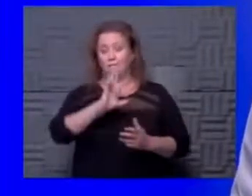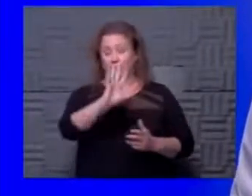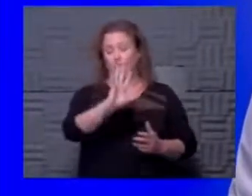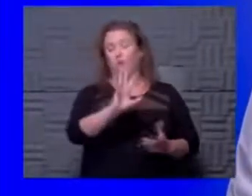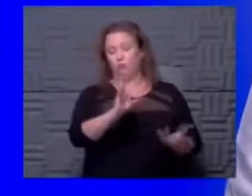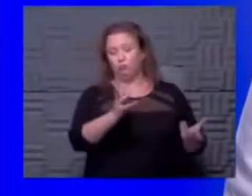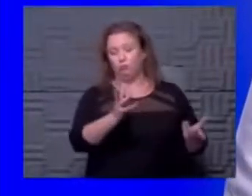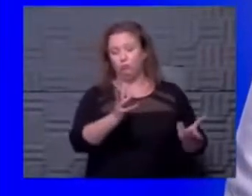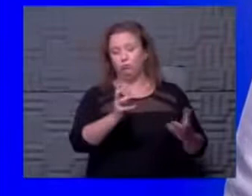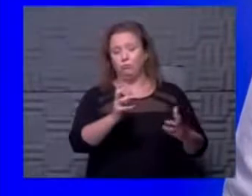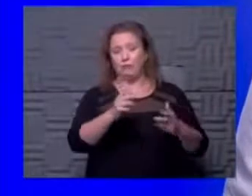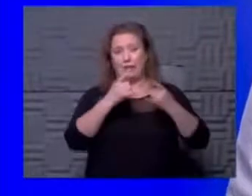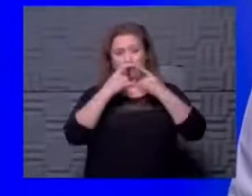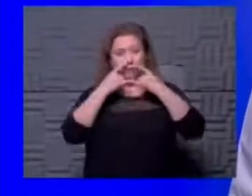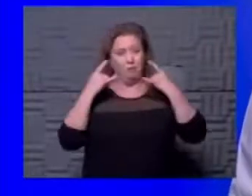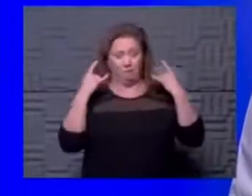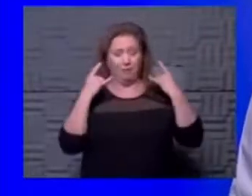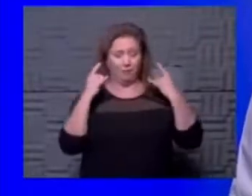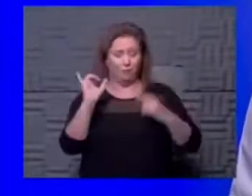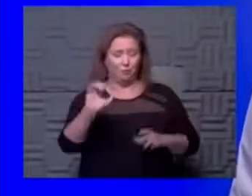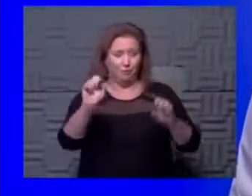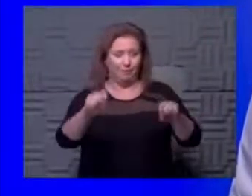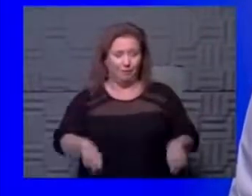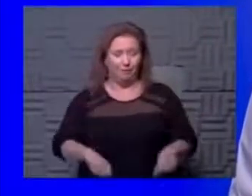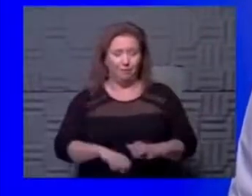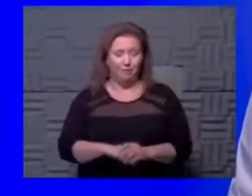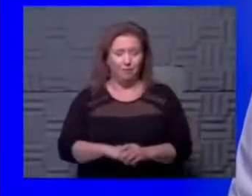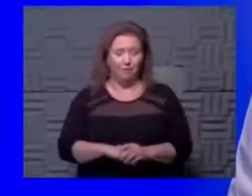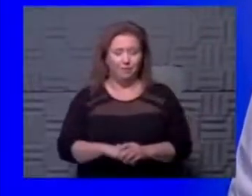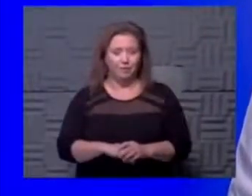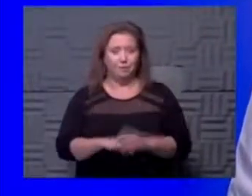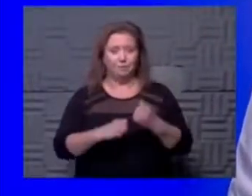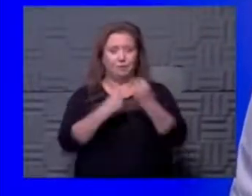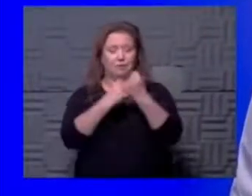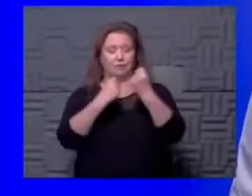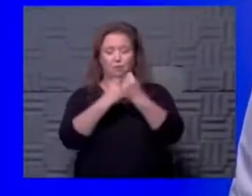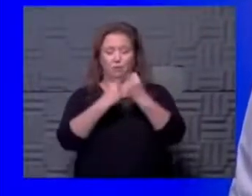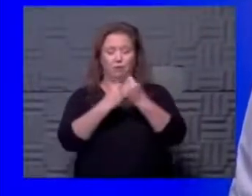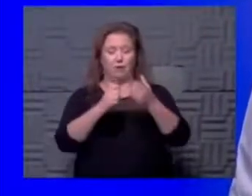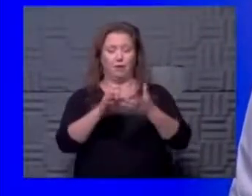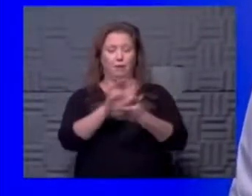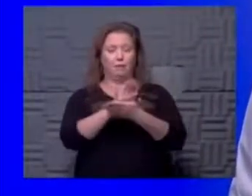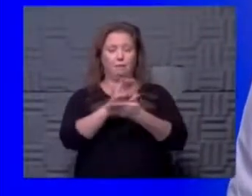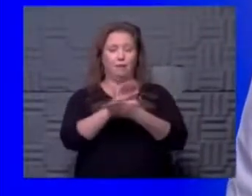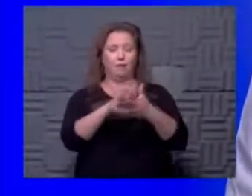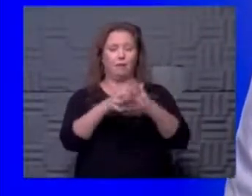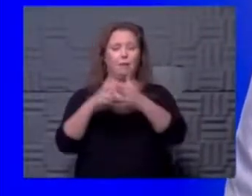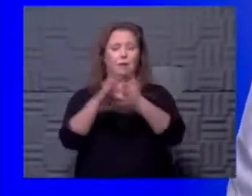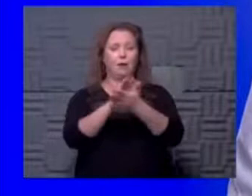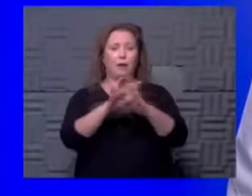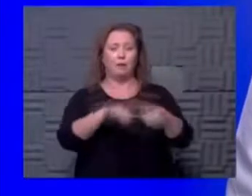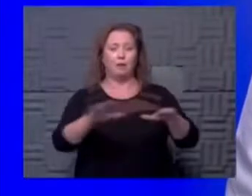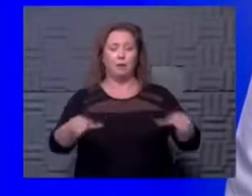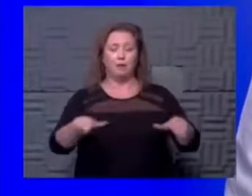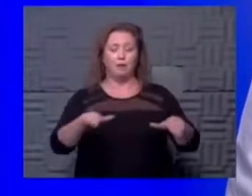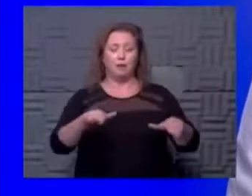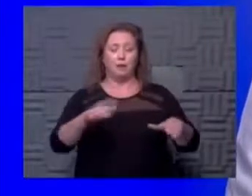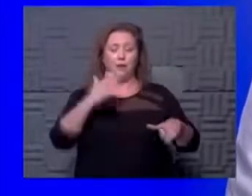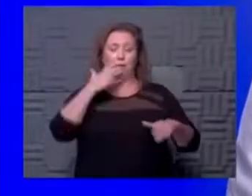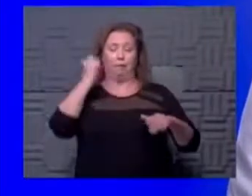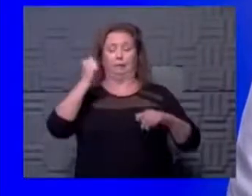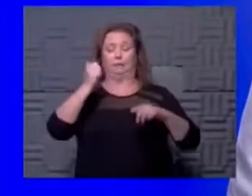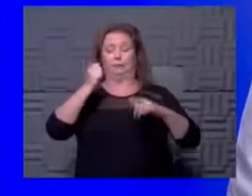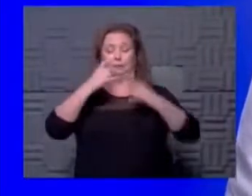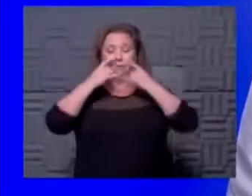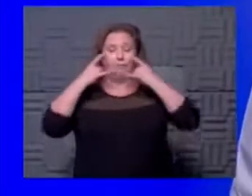5-year-olds, they can wear masks as well. That is endorsed by the American Academy of Pediatrics. Is it going to be optimal practice? Will